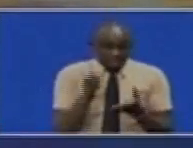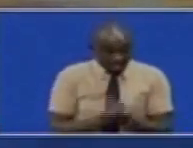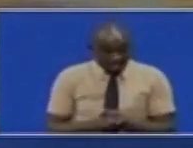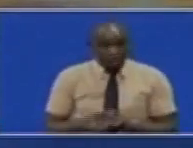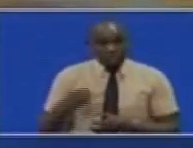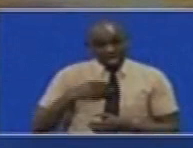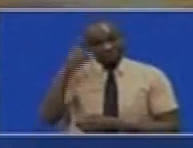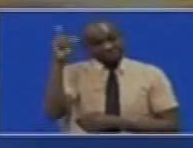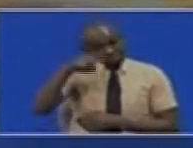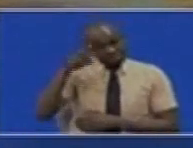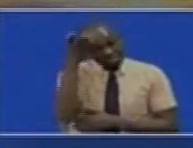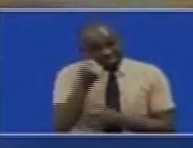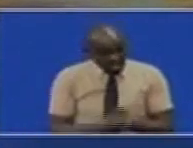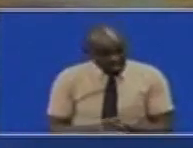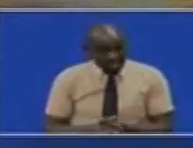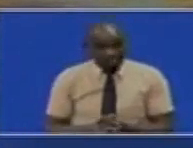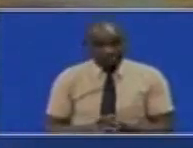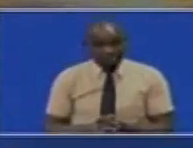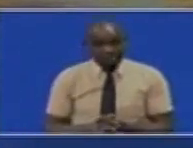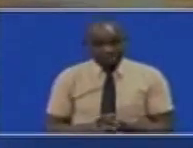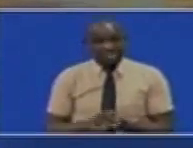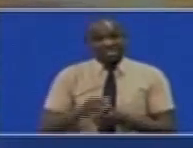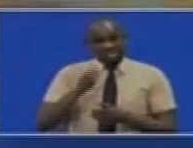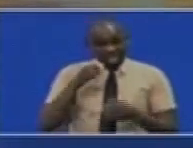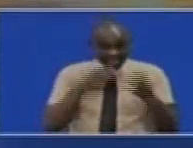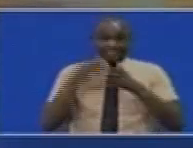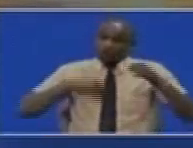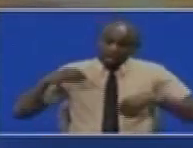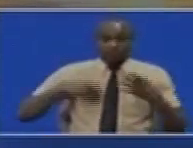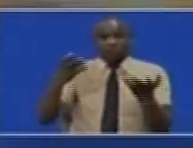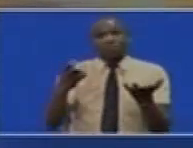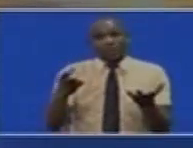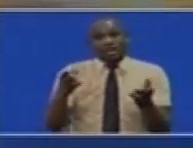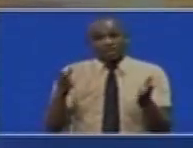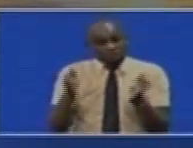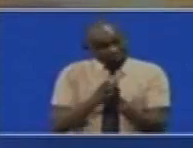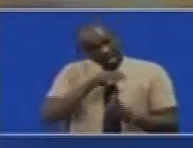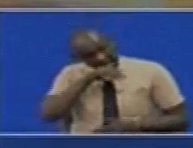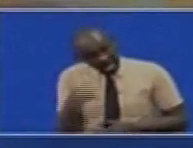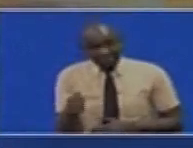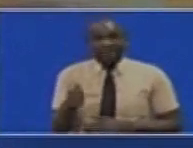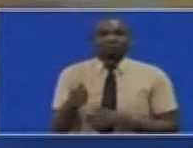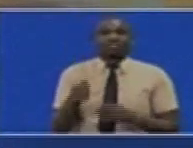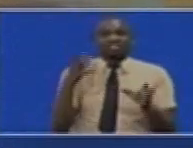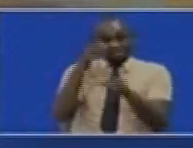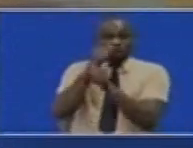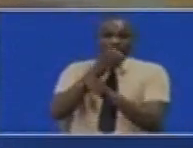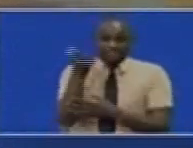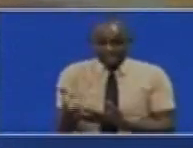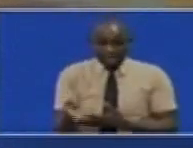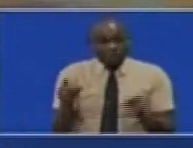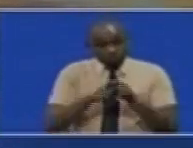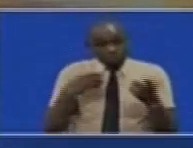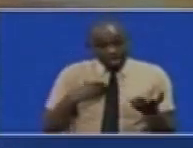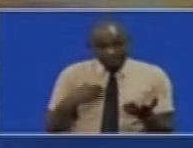the DPP, and the ESCC, and even some of our other stakeholders, and we also had